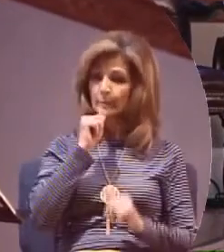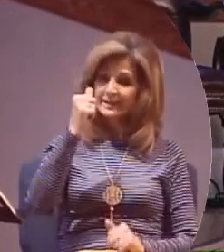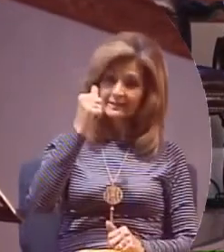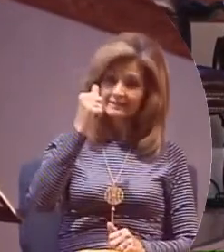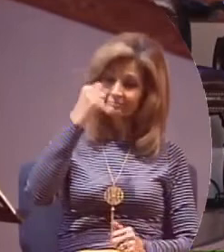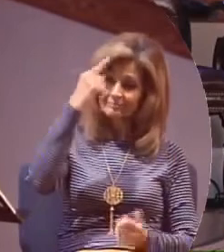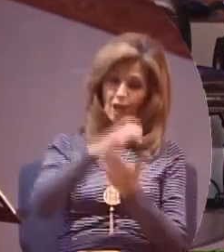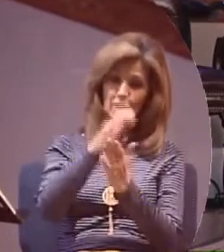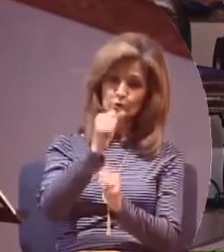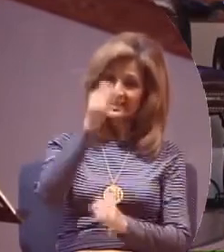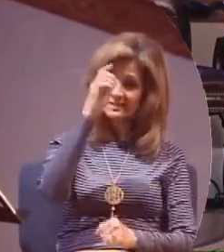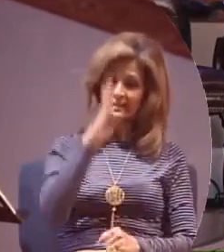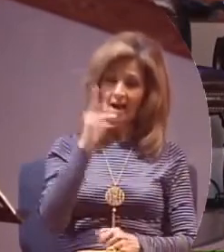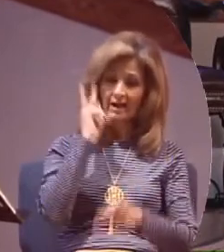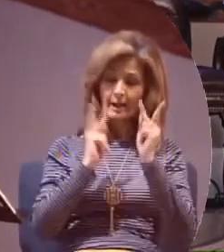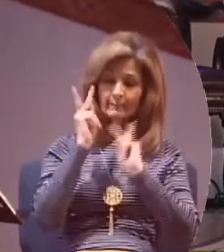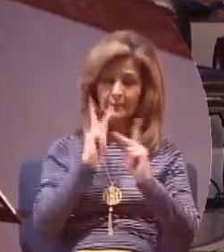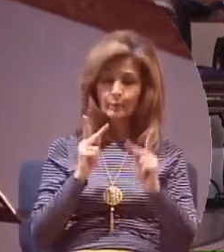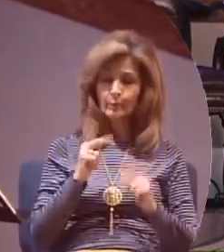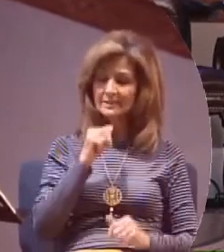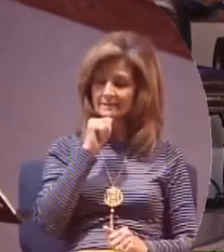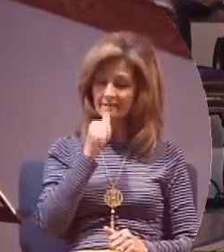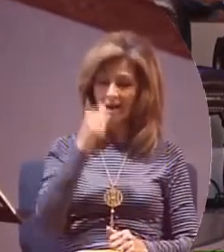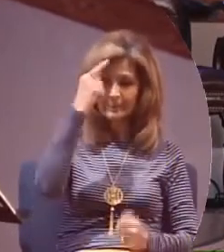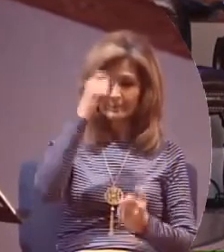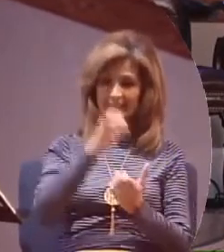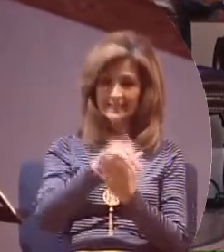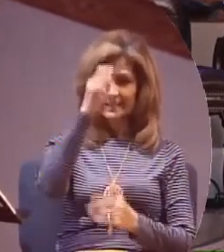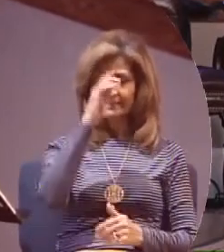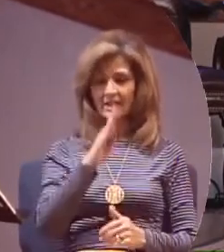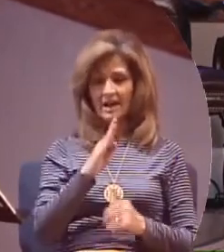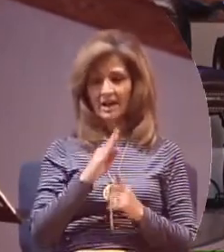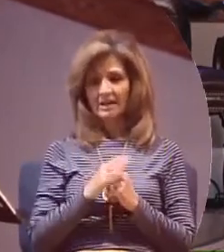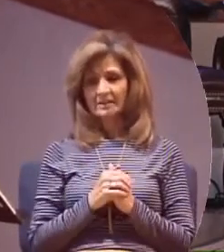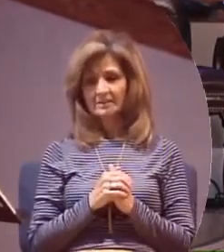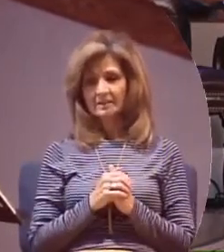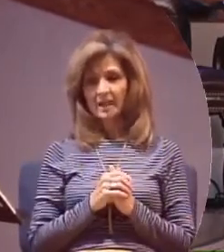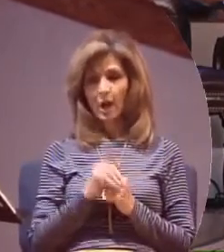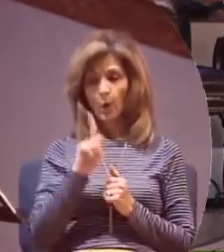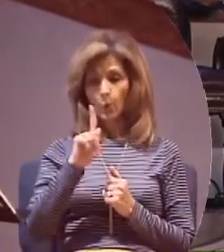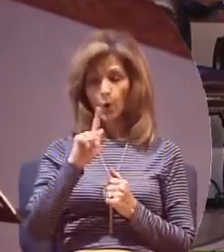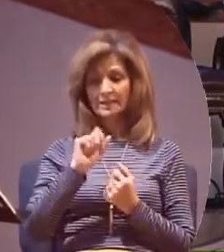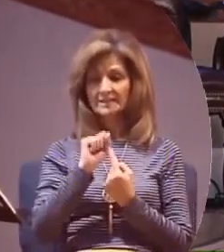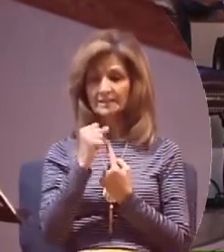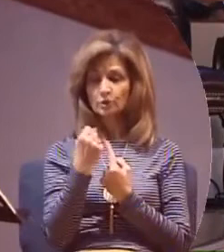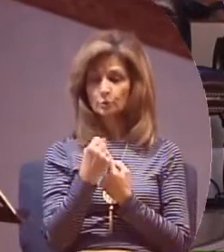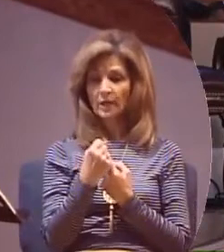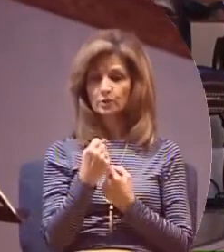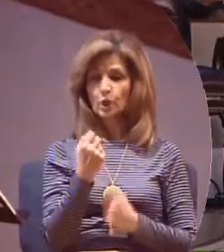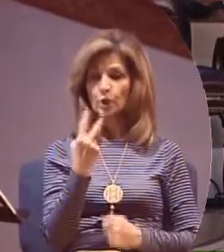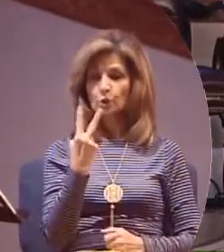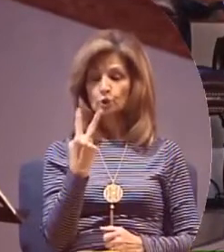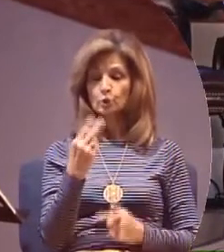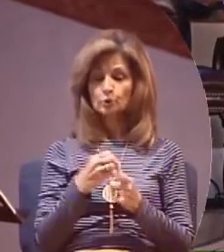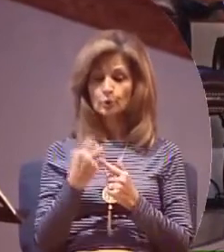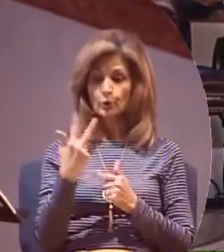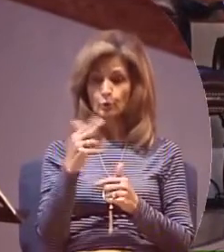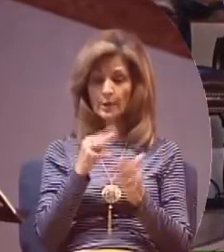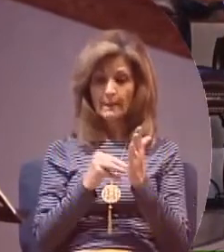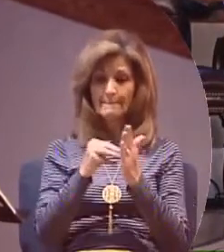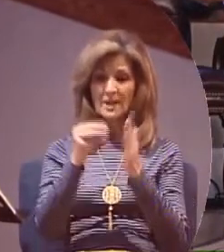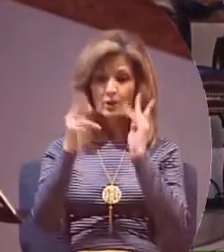God, simply because people did not believe God. Can I tell you this? On one occasion, 2 to 3 million people